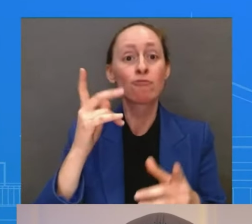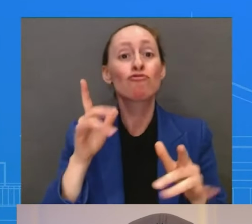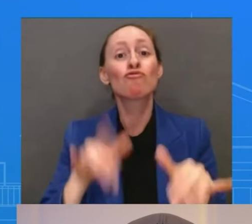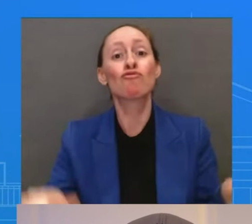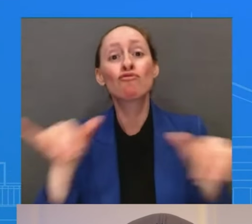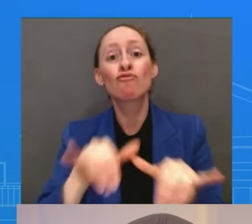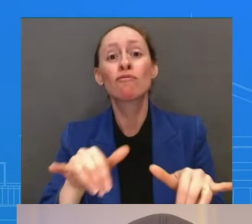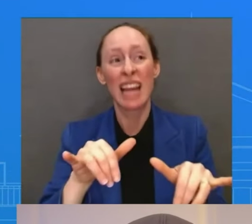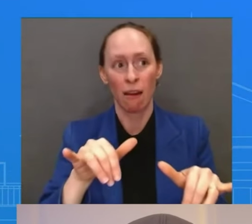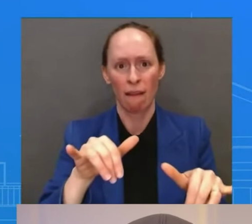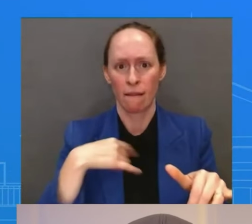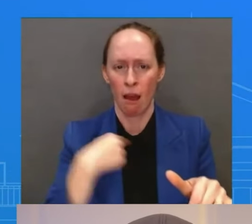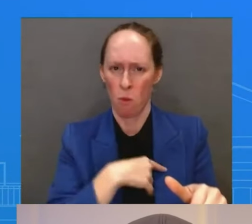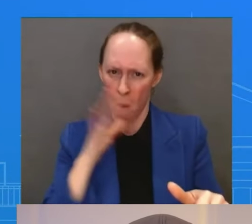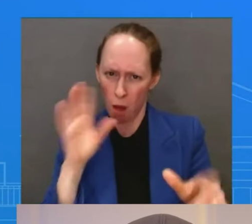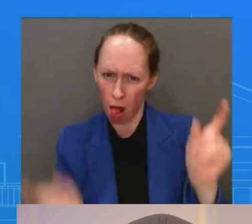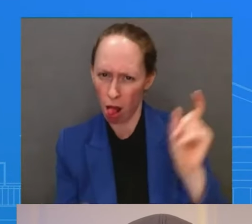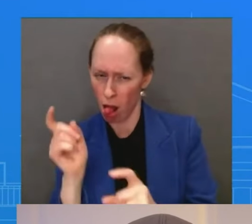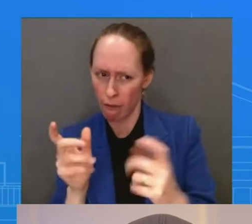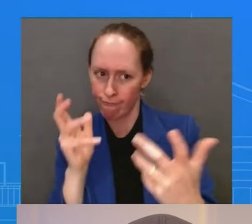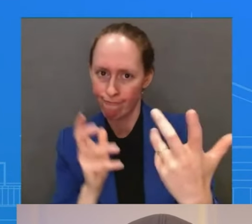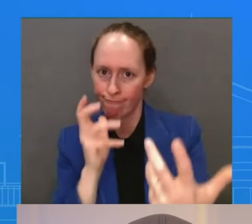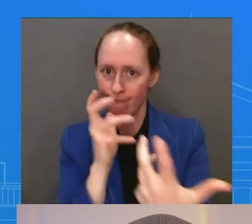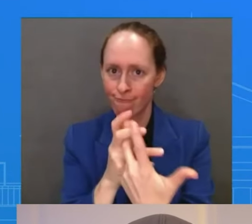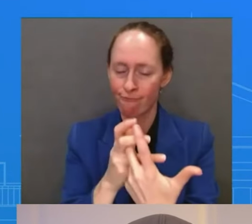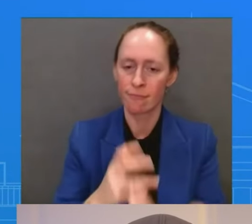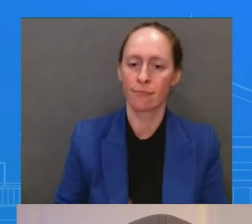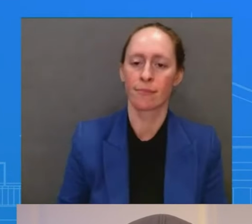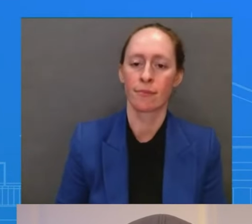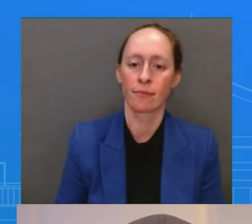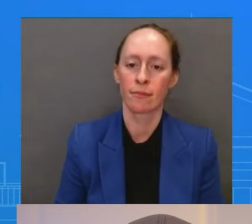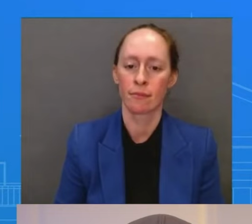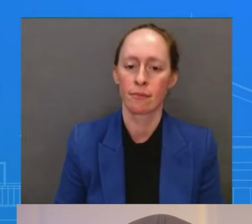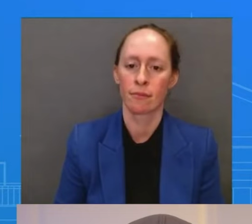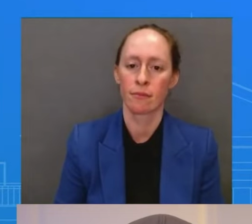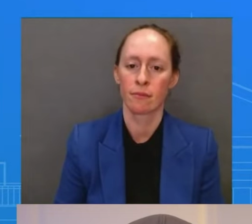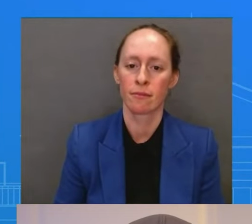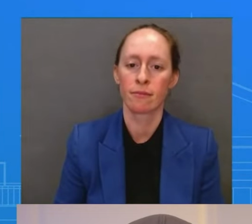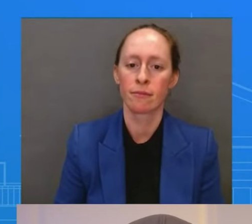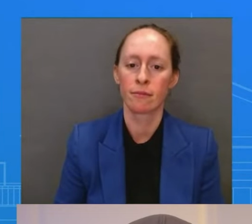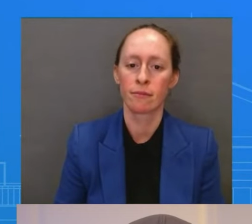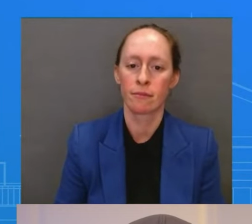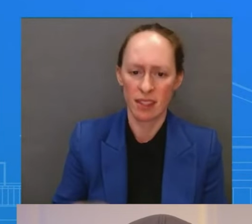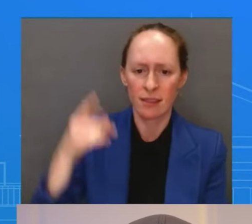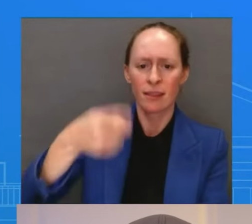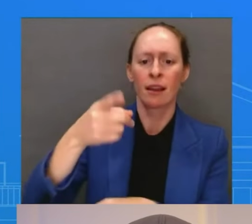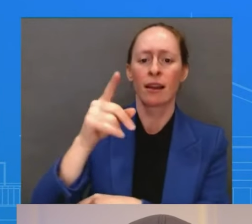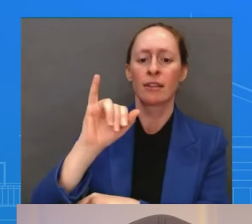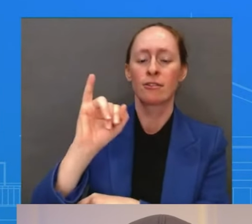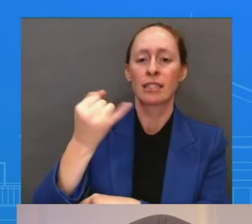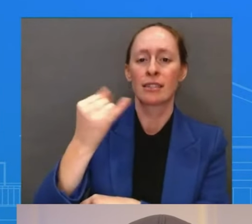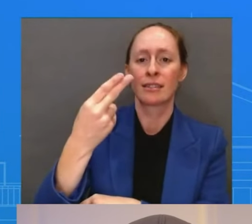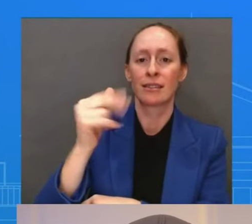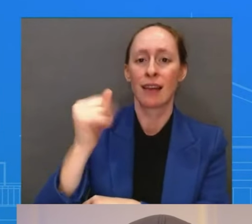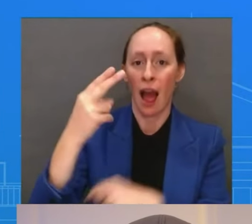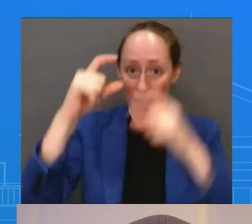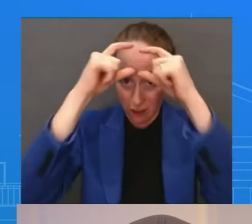anything to fortify, I guess, the U.S. against any potential activity against